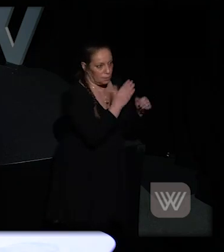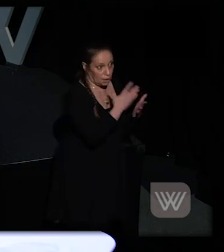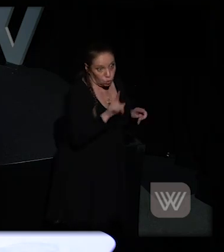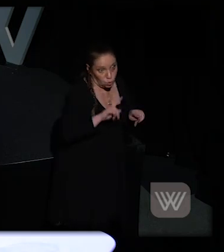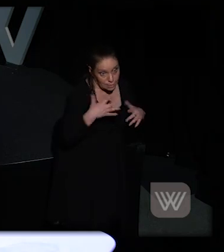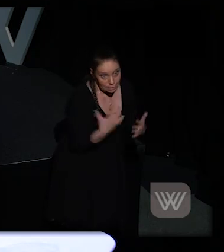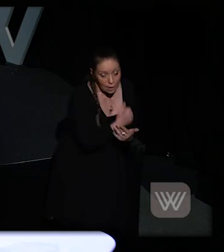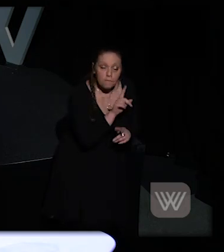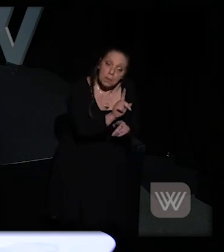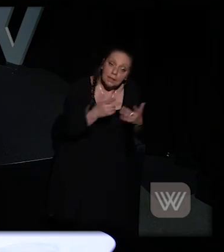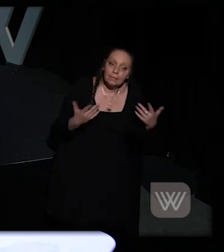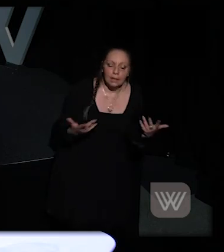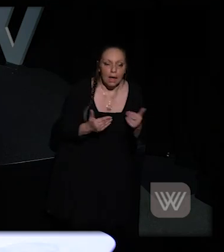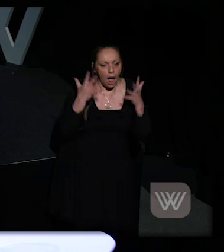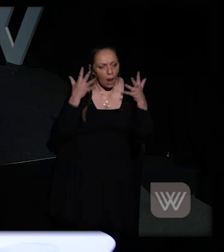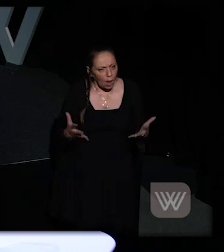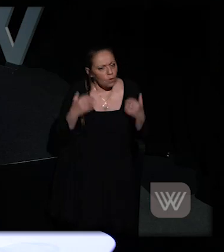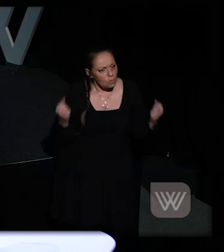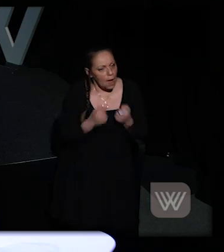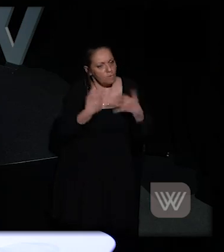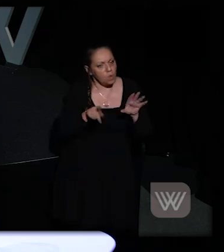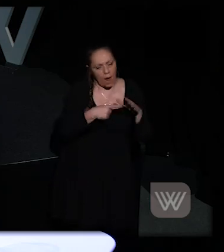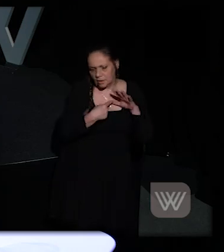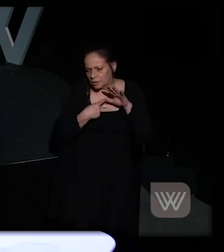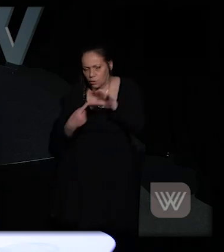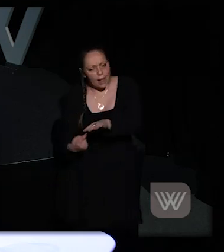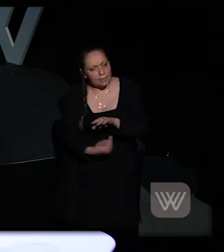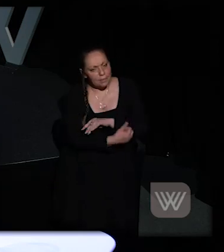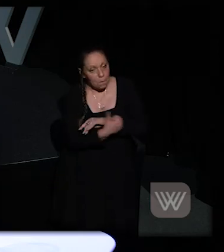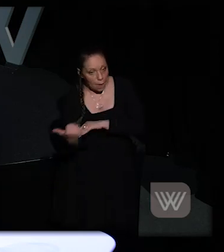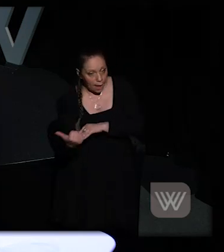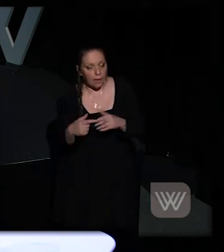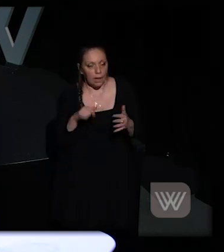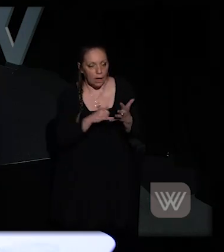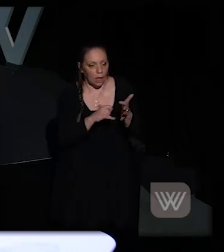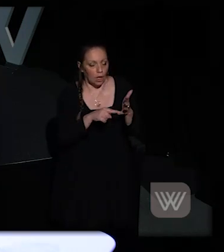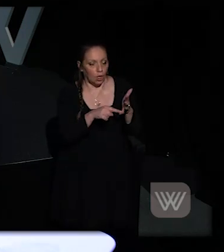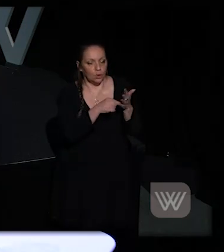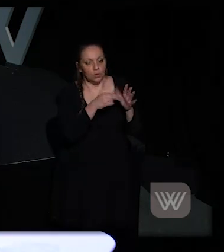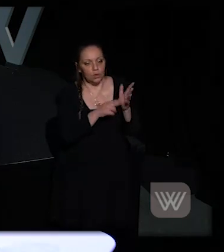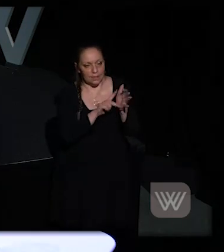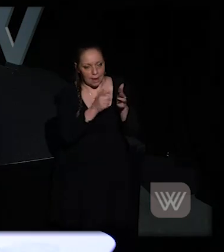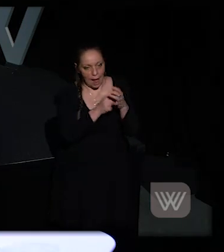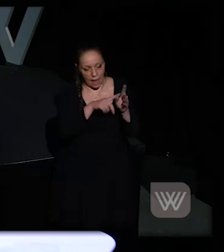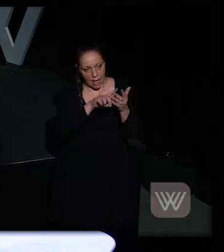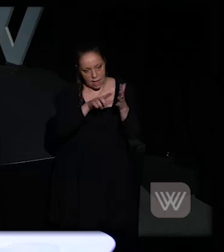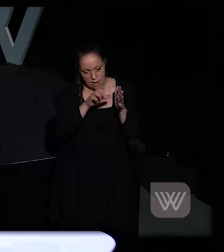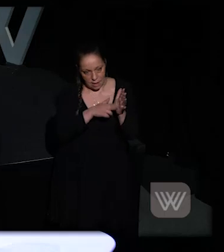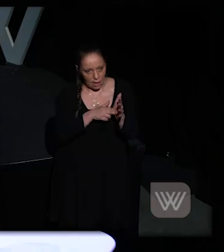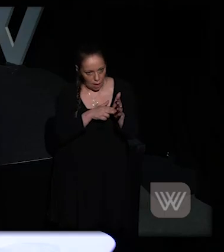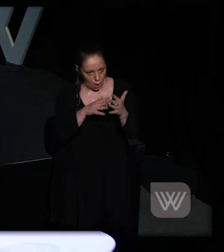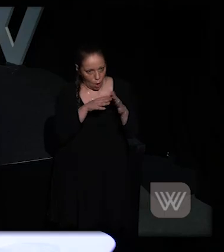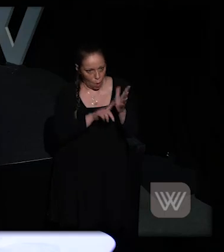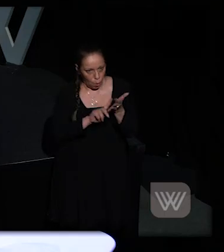safe. But yes, there's lots of powerful ways to speak back. So the academic Susan Carland, you know, she's Walid Ali's wife, she taught me something